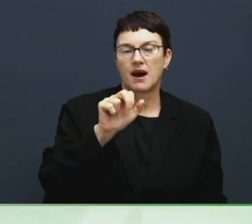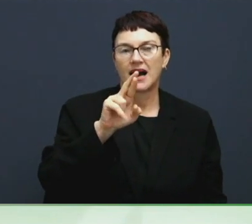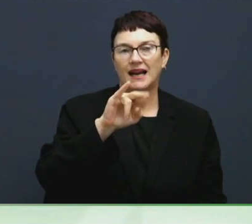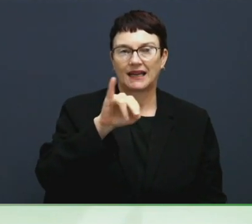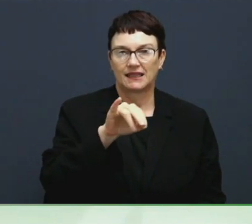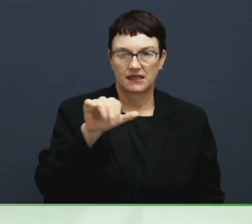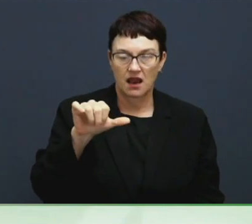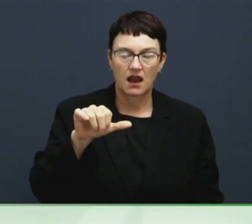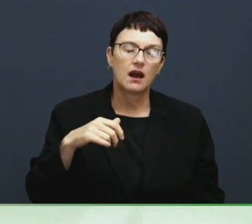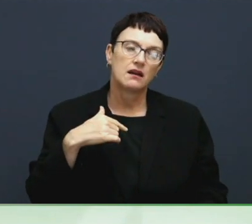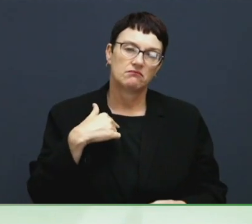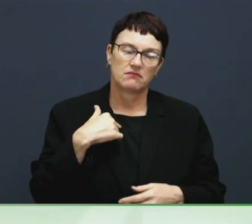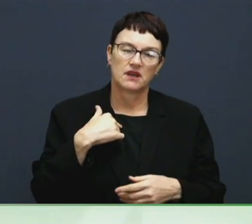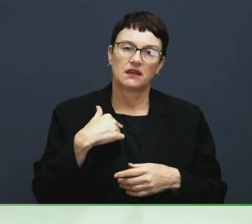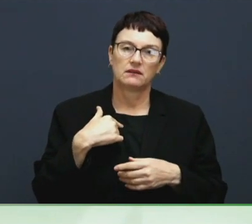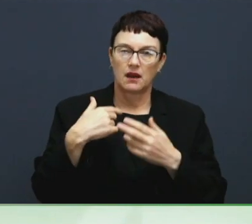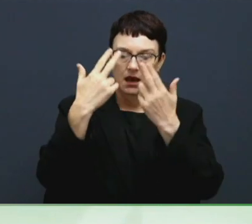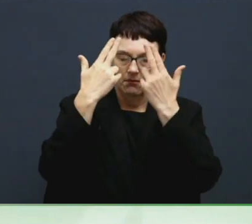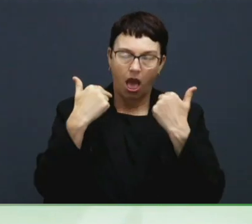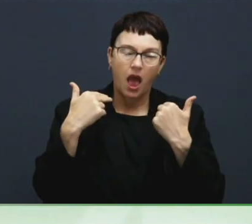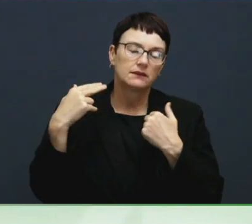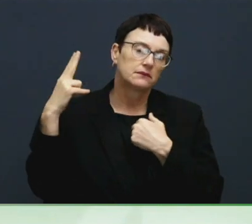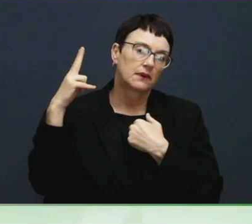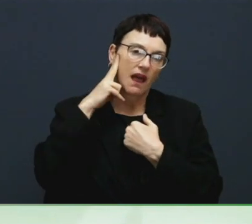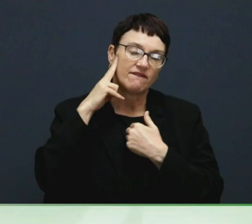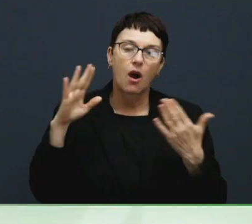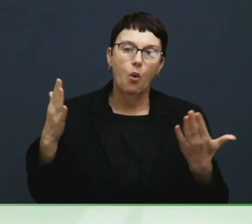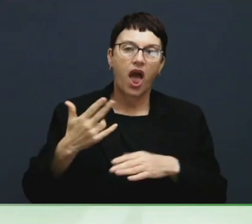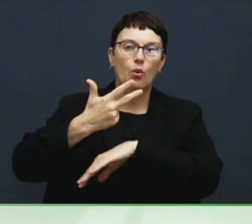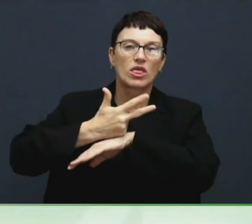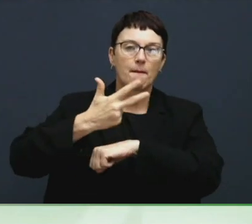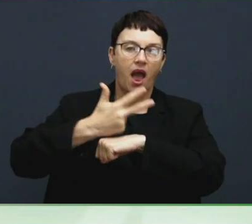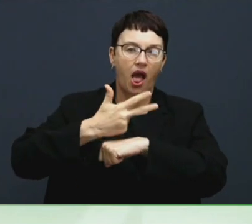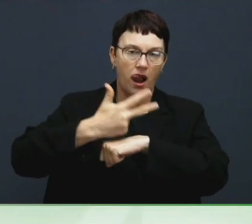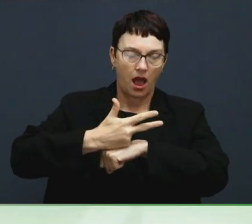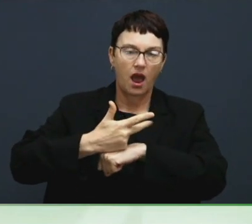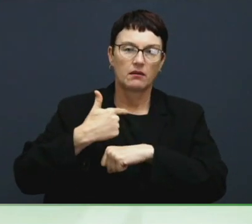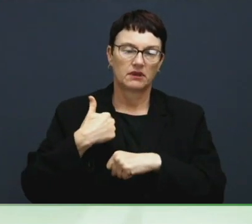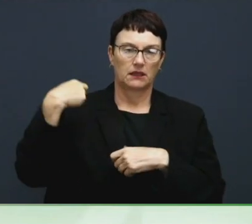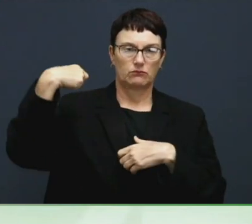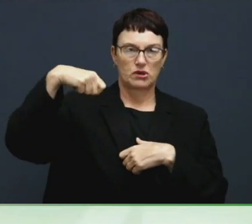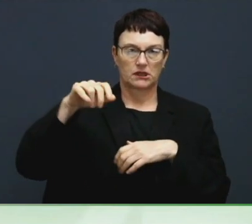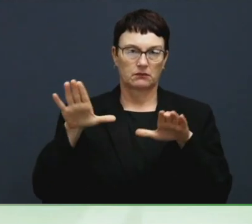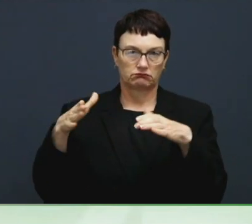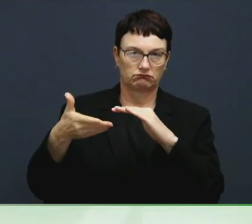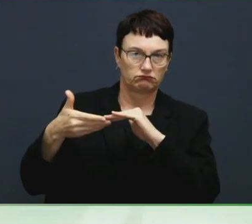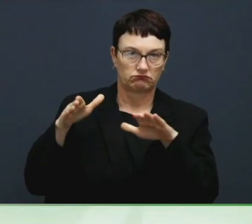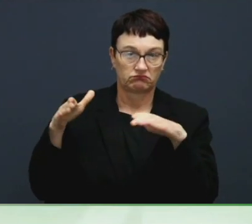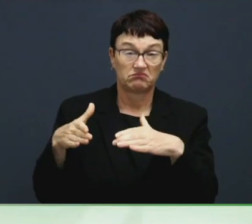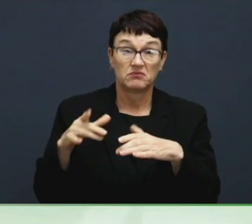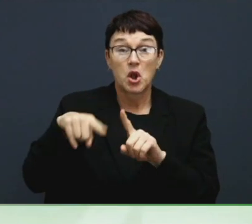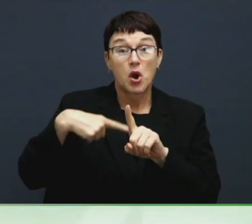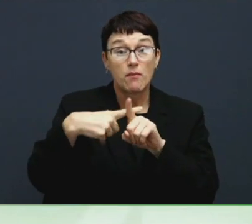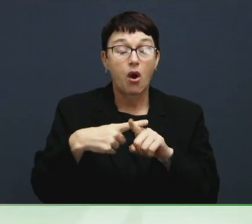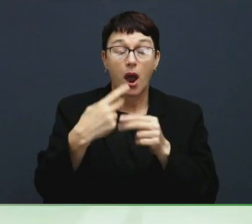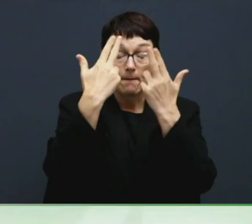Emeritus Committee for the Blind and Deaf in Guatemala, and we are also members of the National Federation of the Blind.